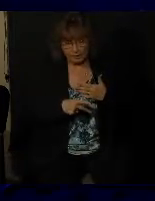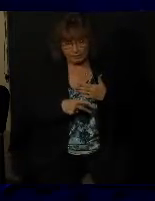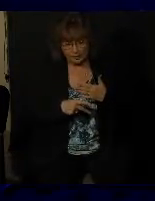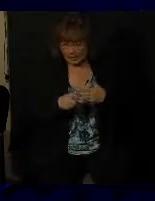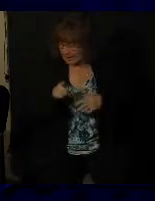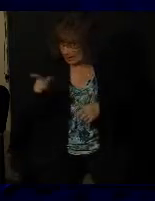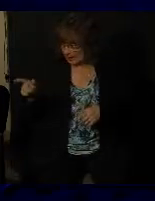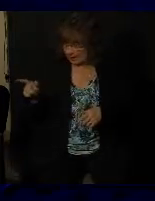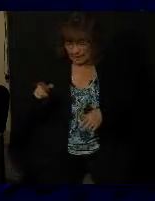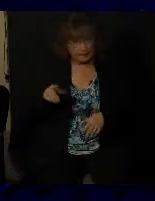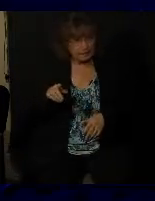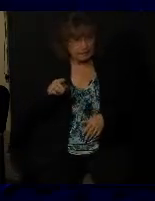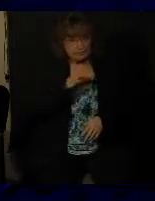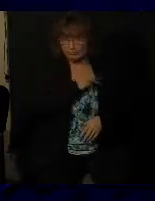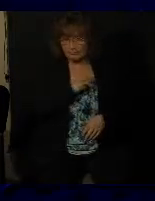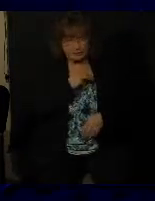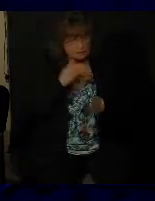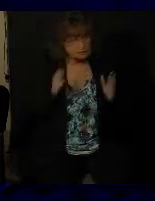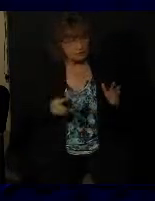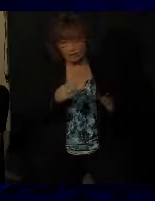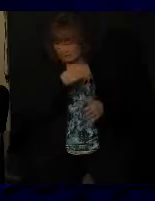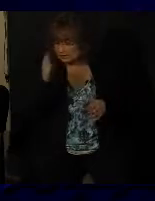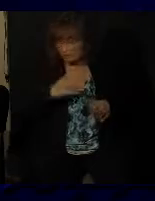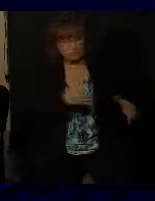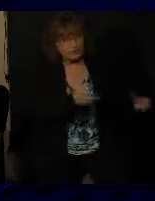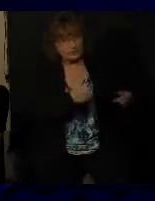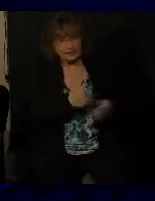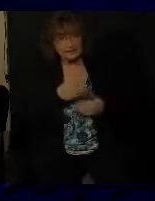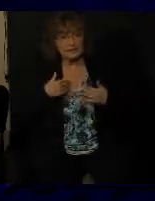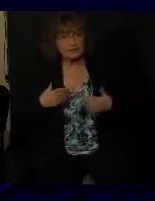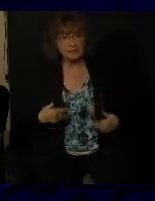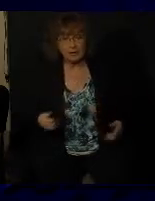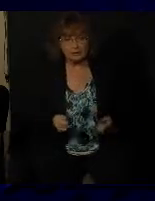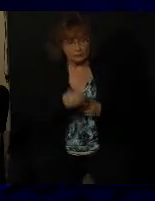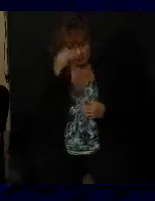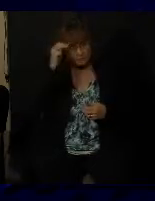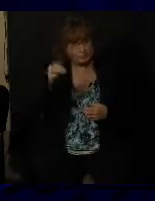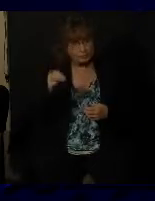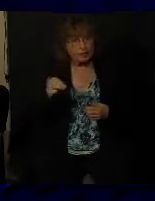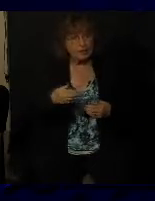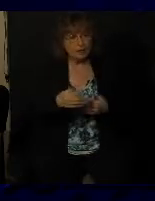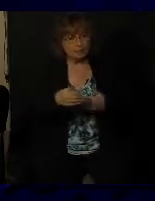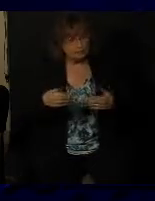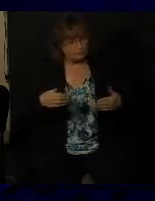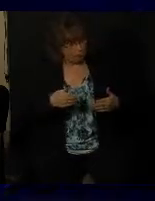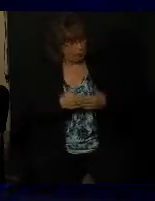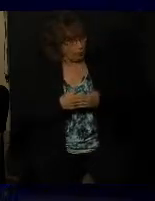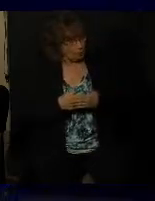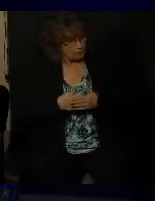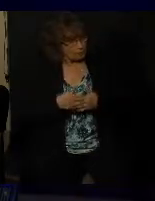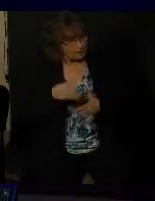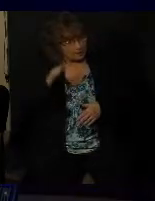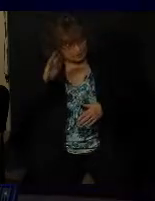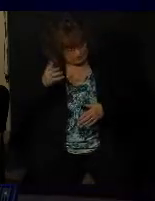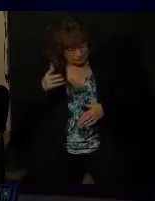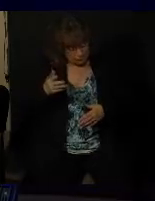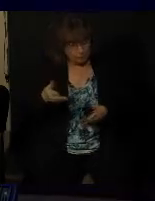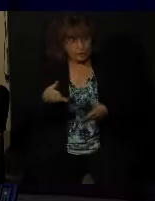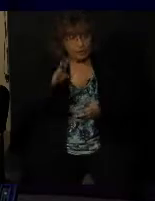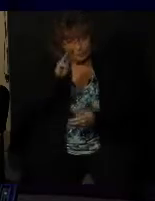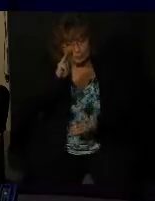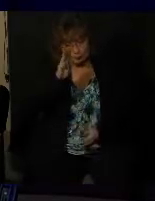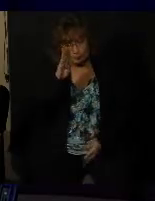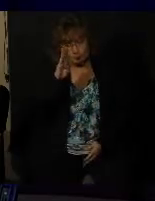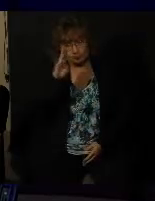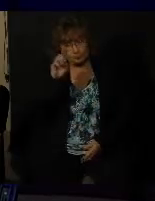before. But he said, no, sure, I'll go. So here we are. Got up